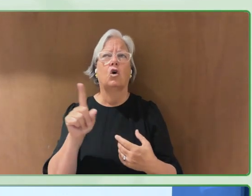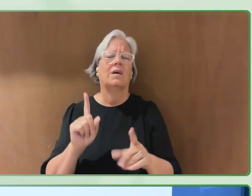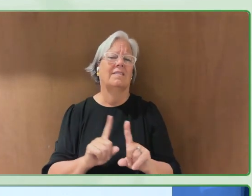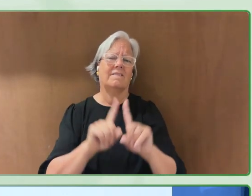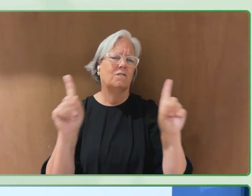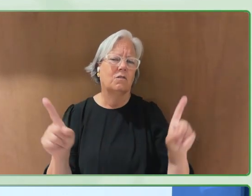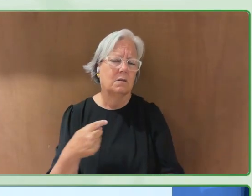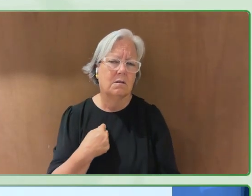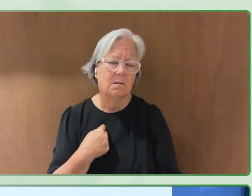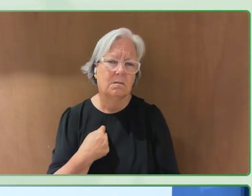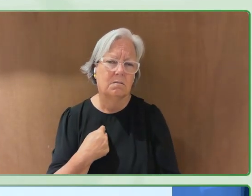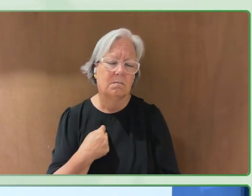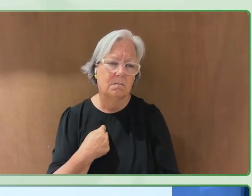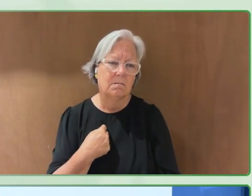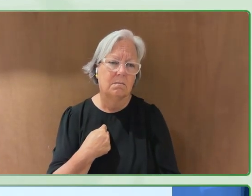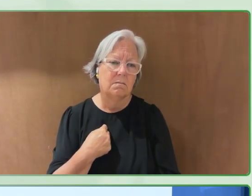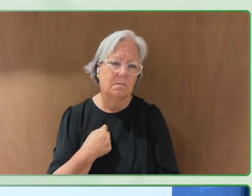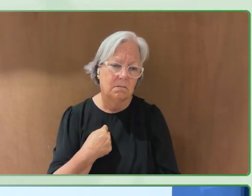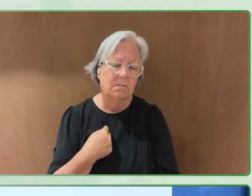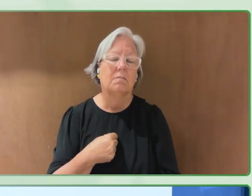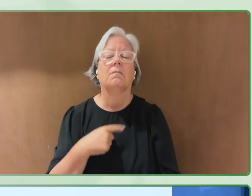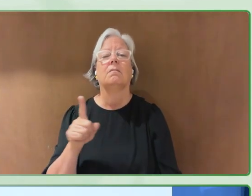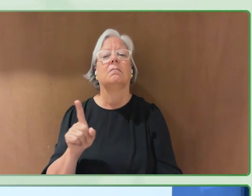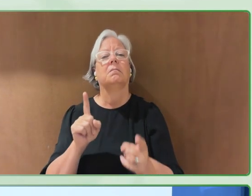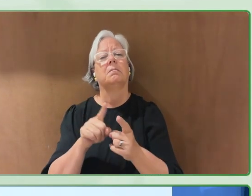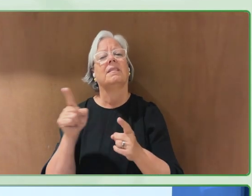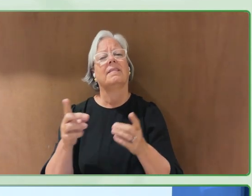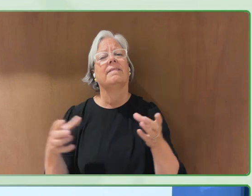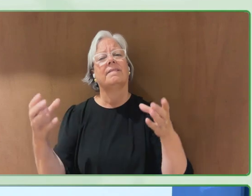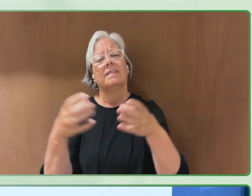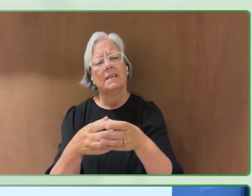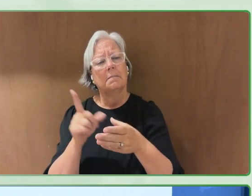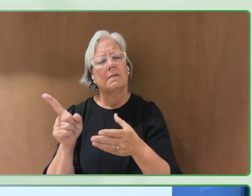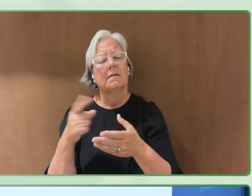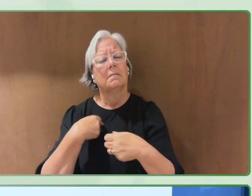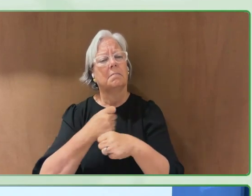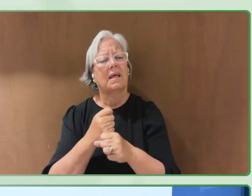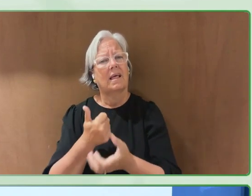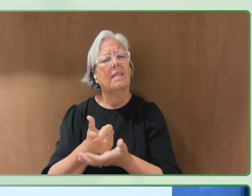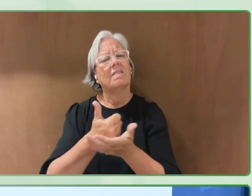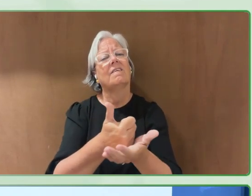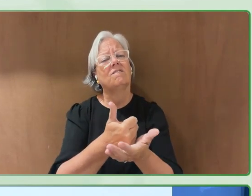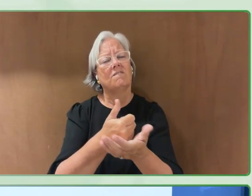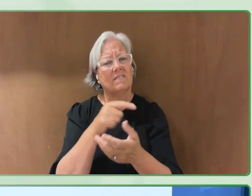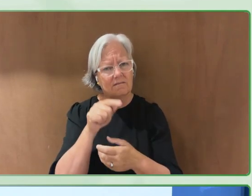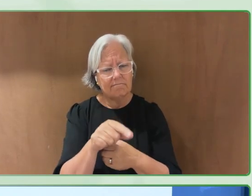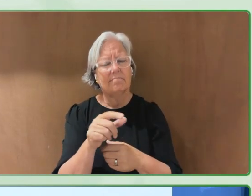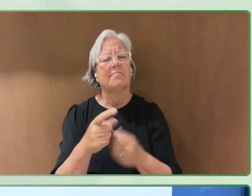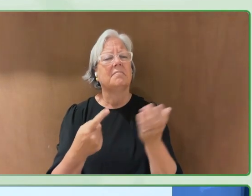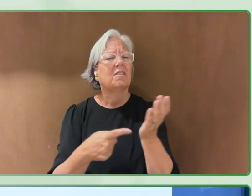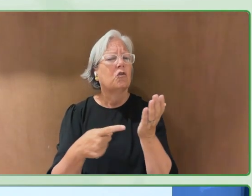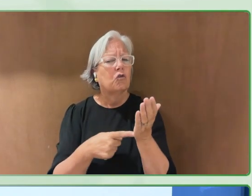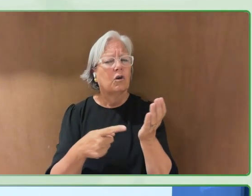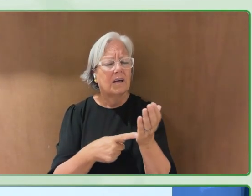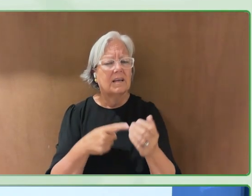then with the team, we made assistive devices for him, and he could play table tennis again and participate